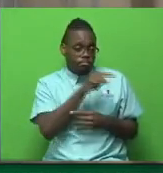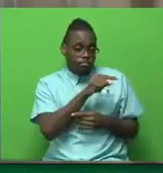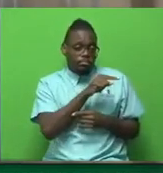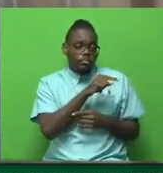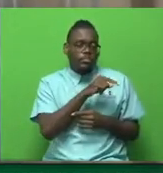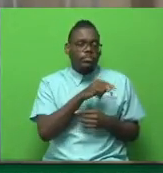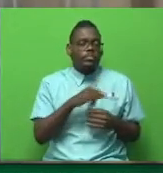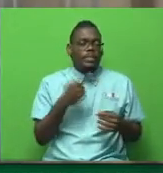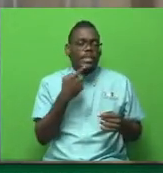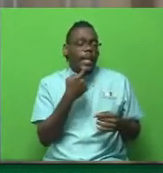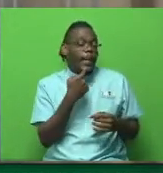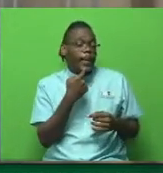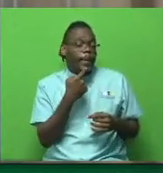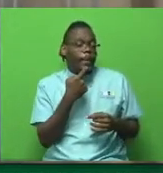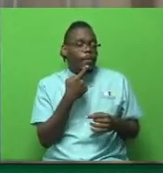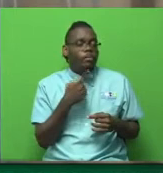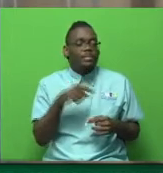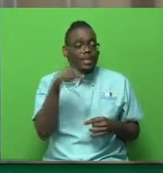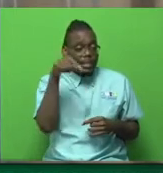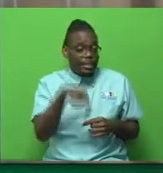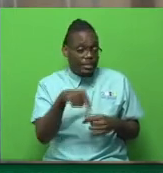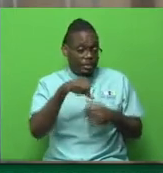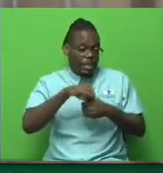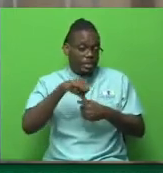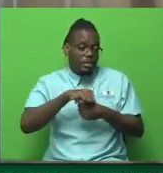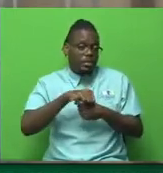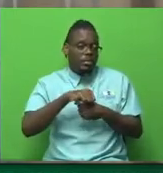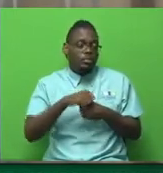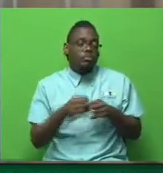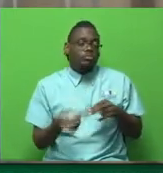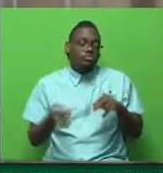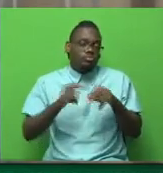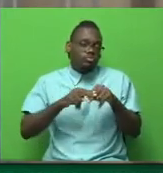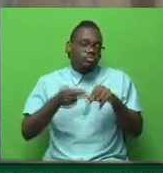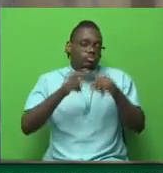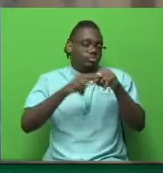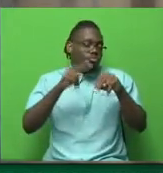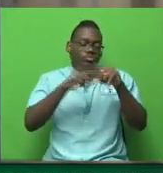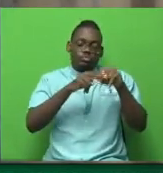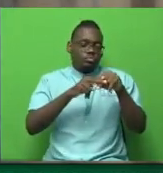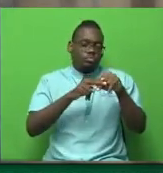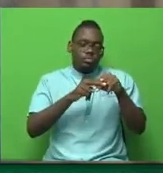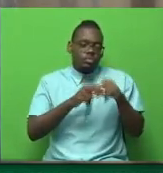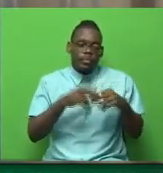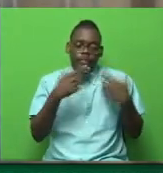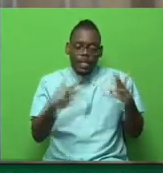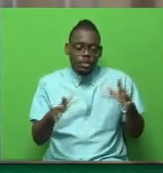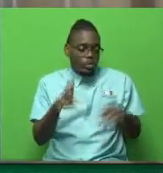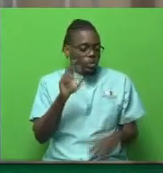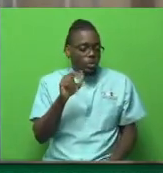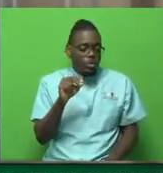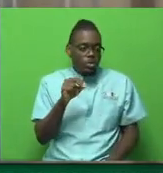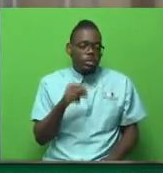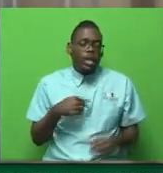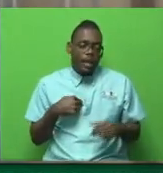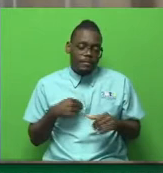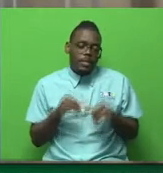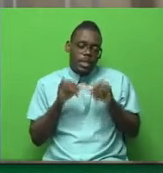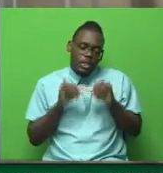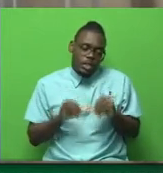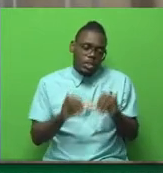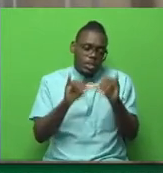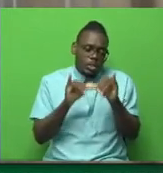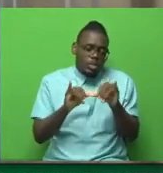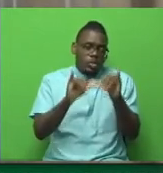the industrial price increase that we experienced and he has not yet finished I move on Madam speaker the minister also used